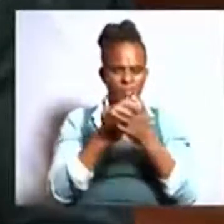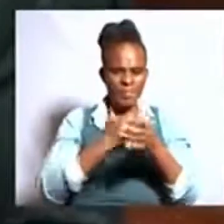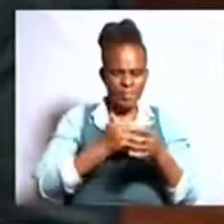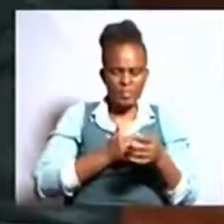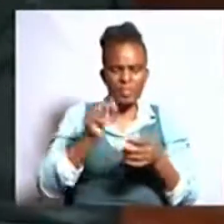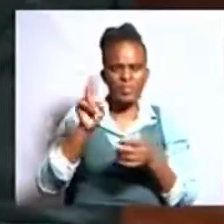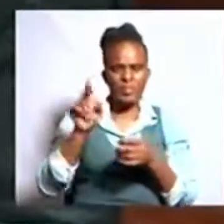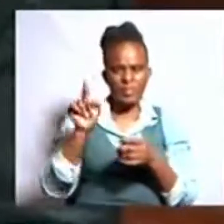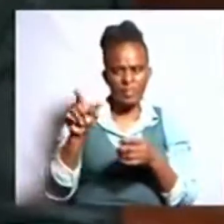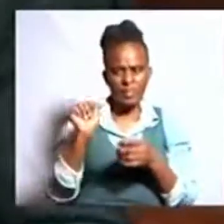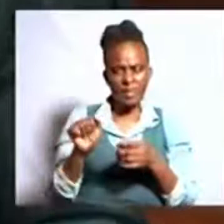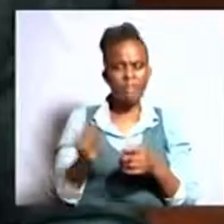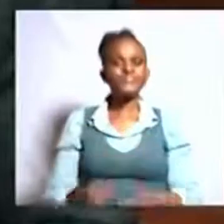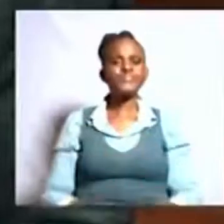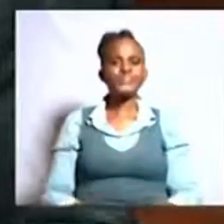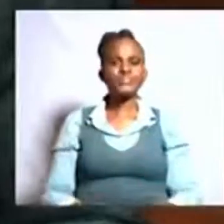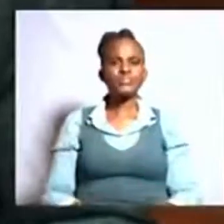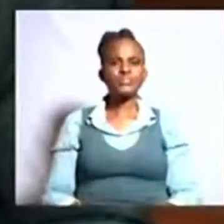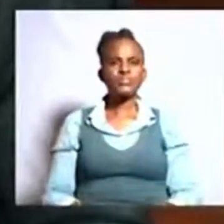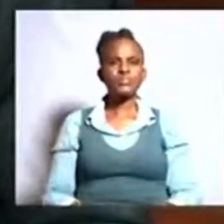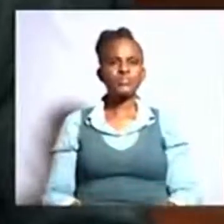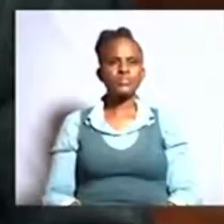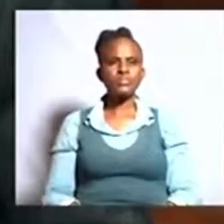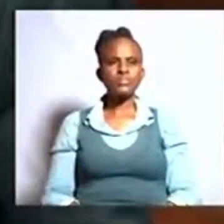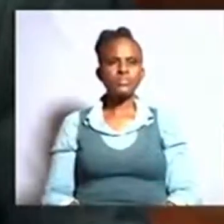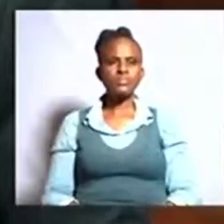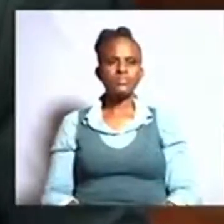use maybe even the one which way. After the